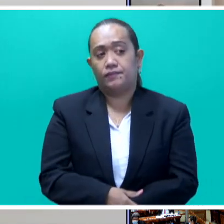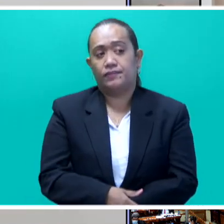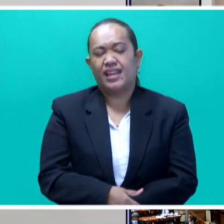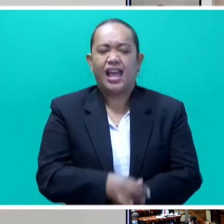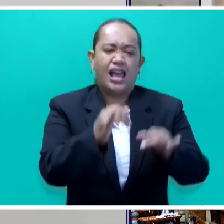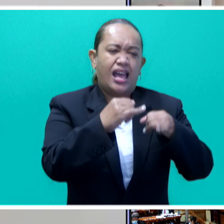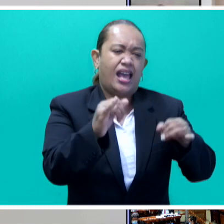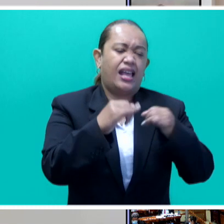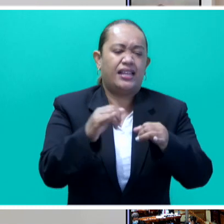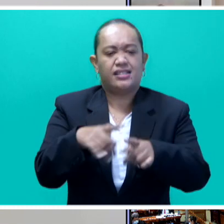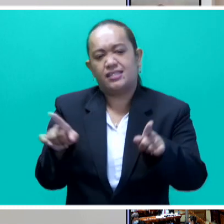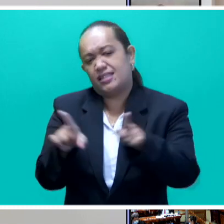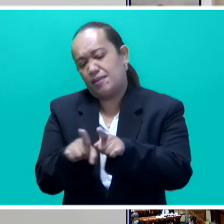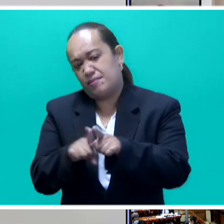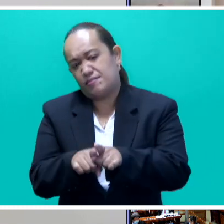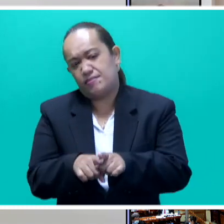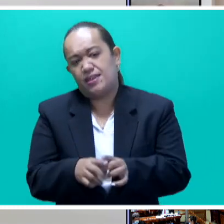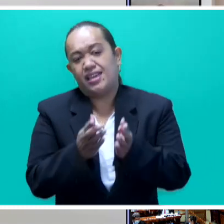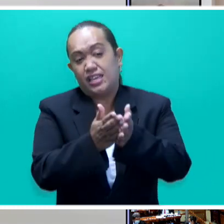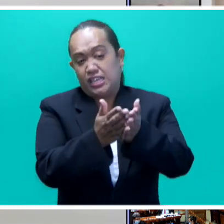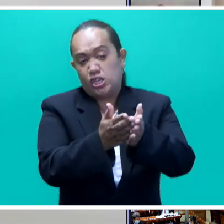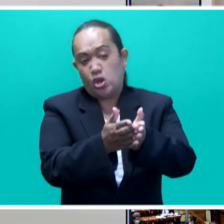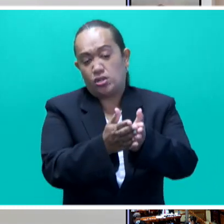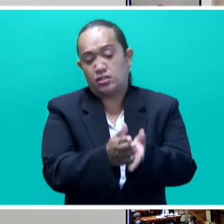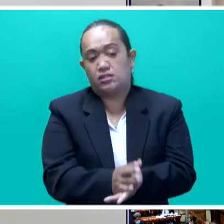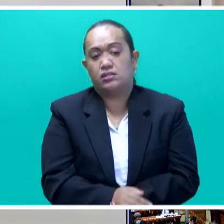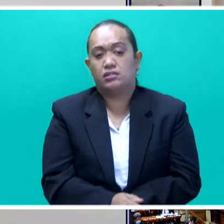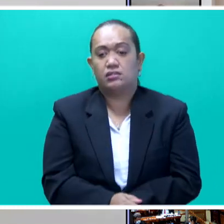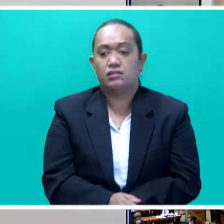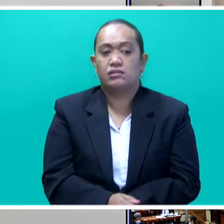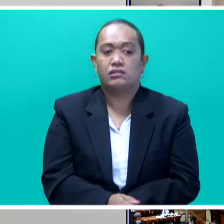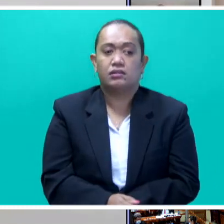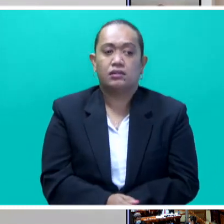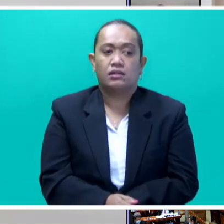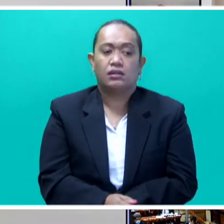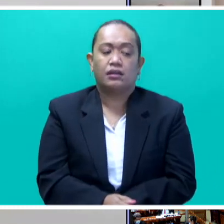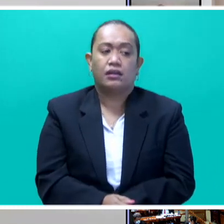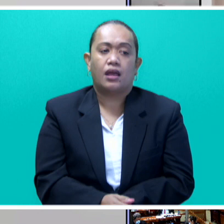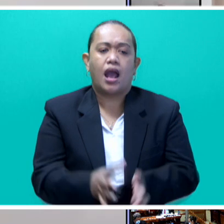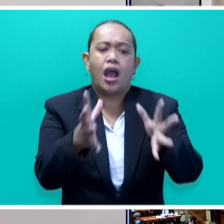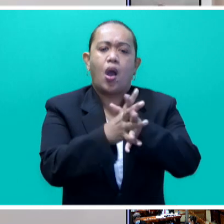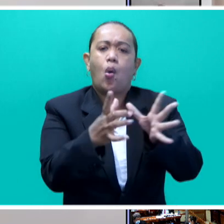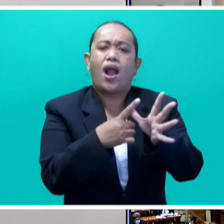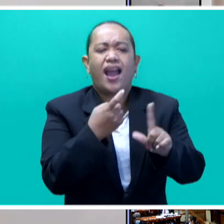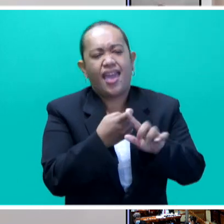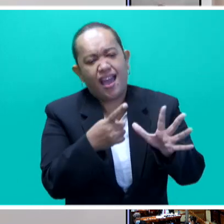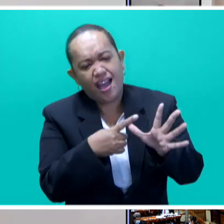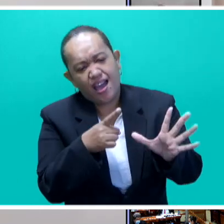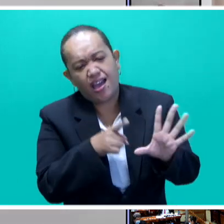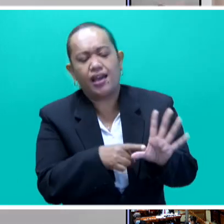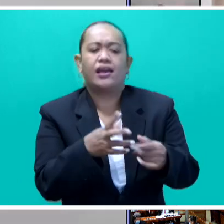applications approved was 6. And this was at Nomotu Island by 3, Vomo Island, Wakaya, and Royal Tavui, with a